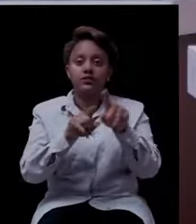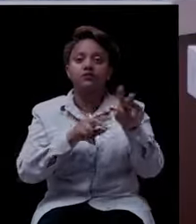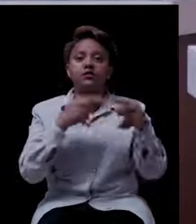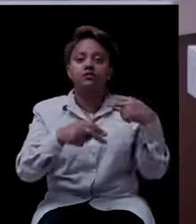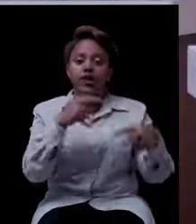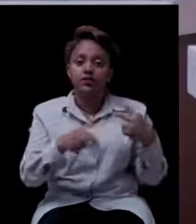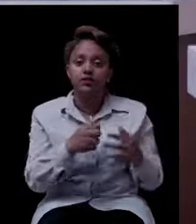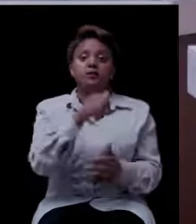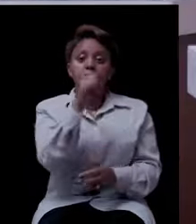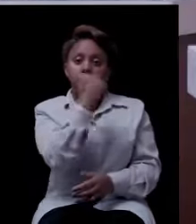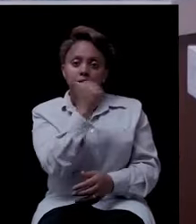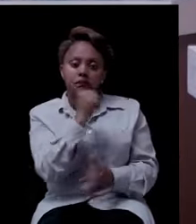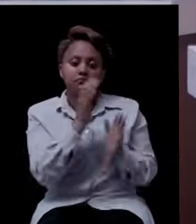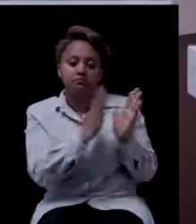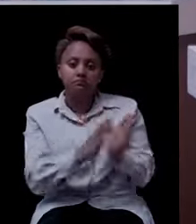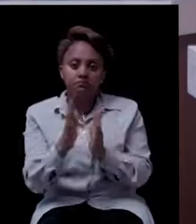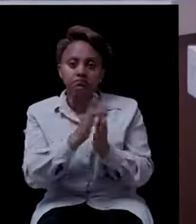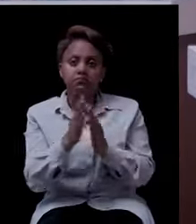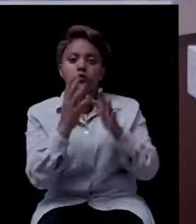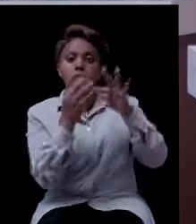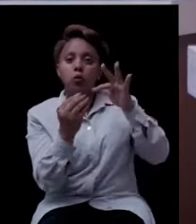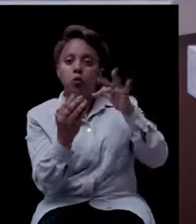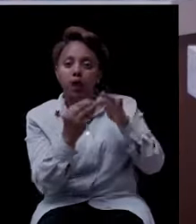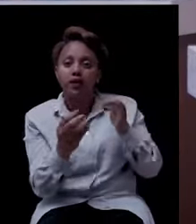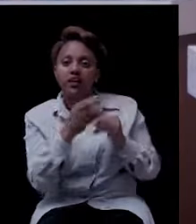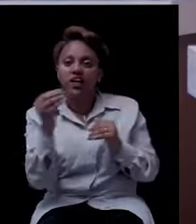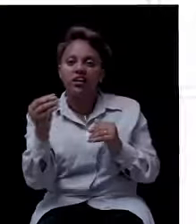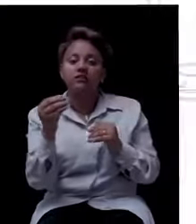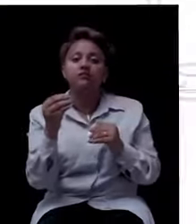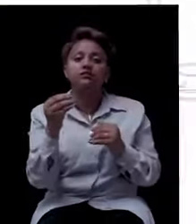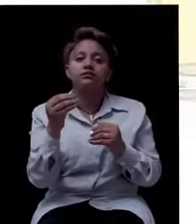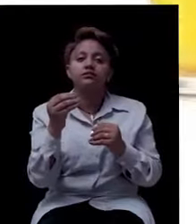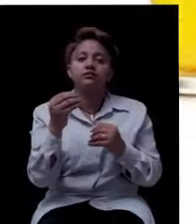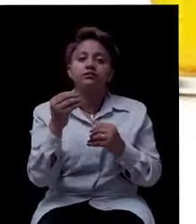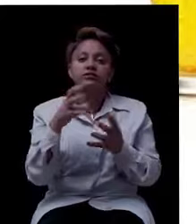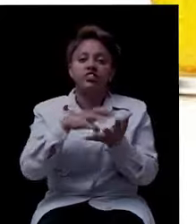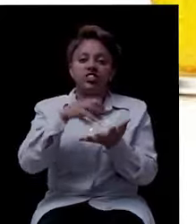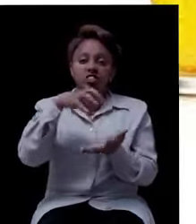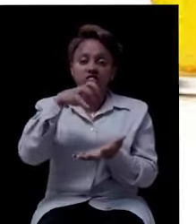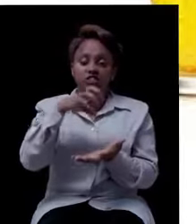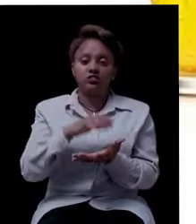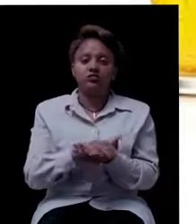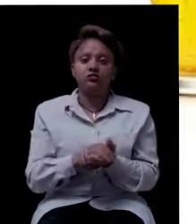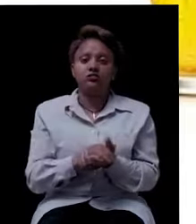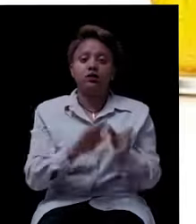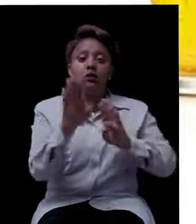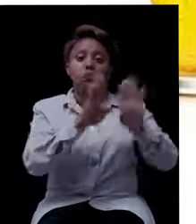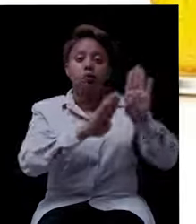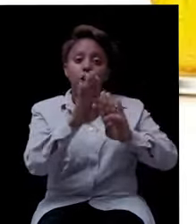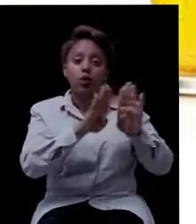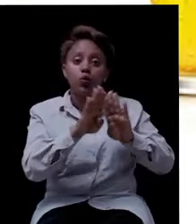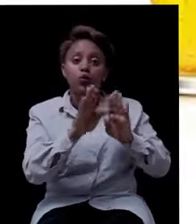modern civilization would hardly be imaginable without the fermentation process that gave us a beer, wine, and also